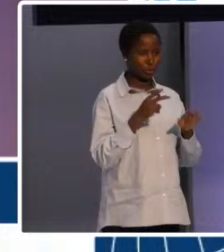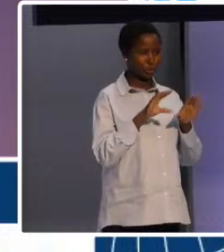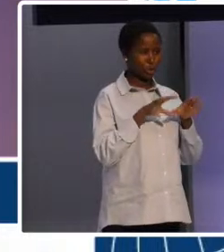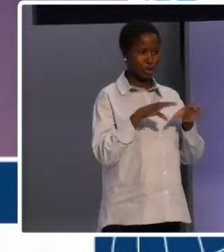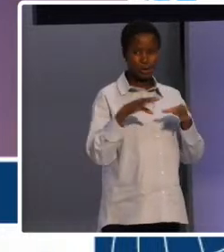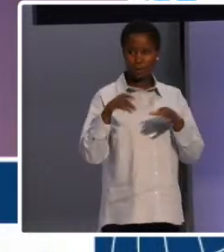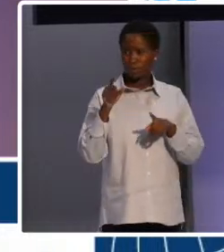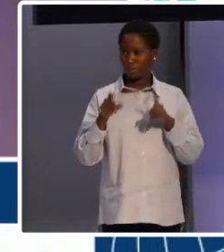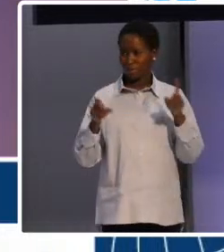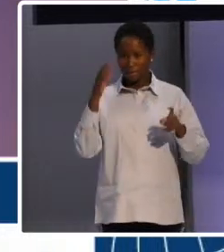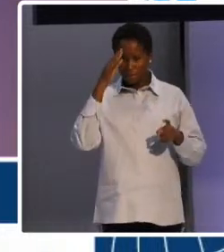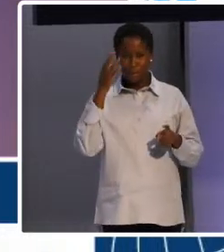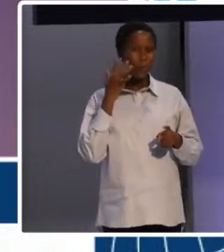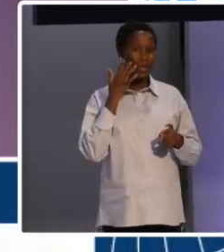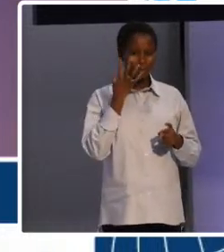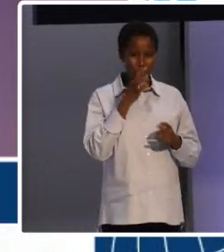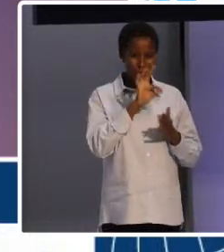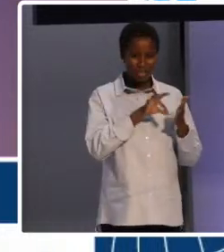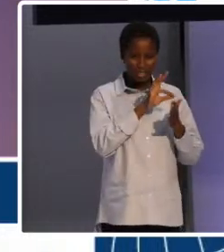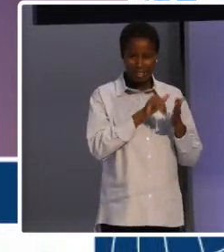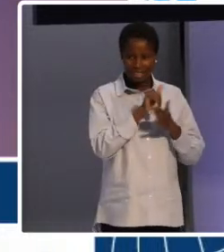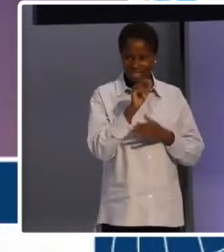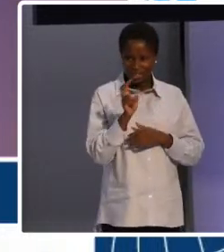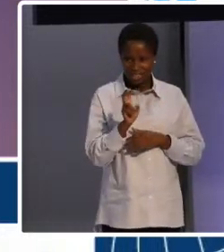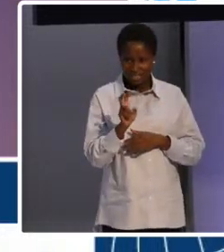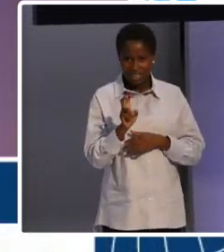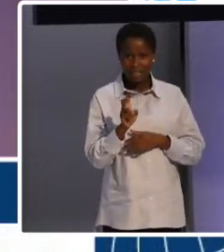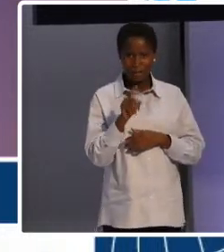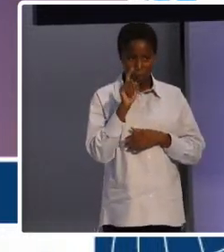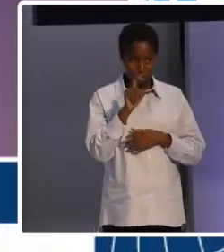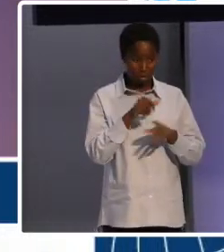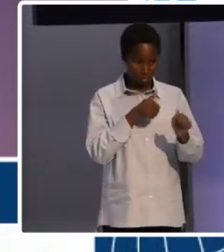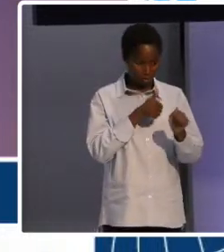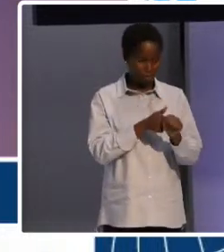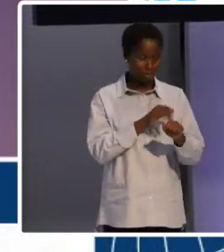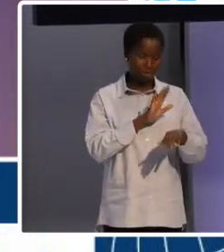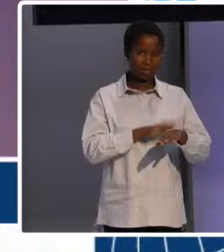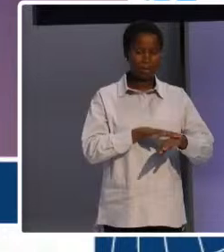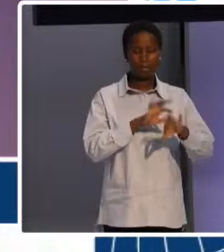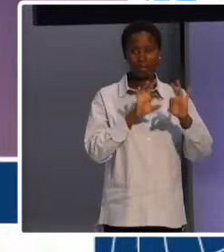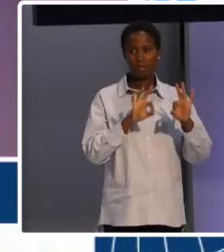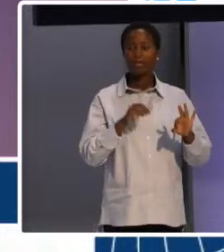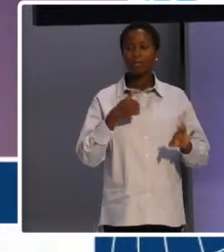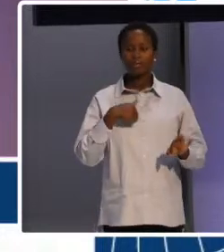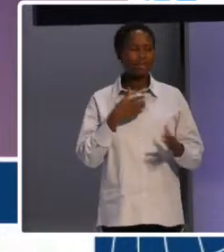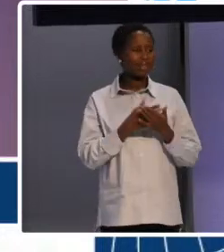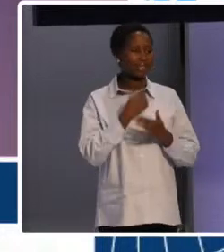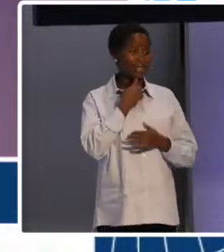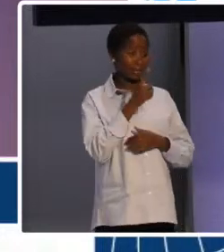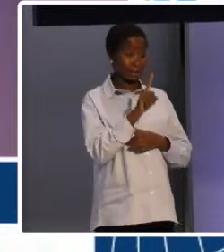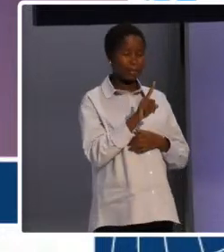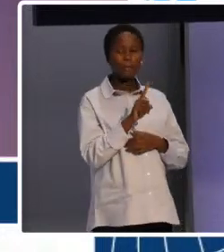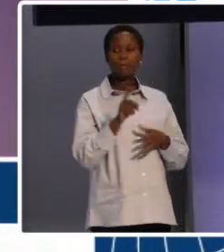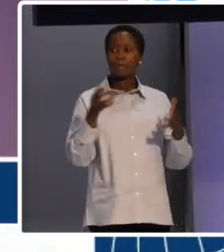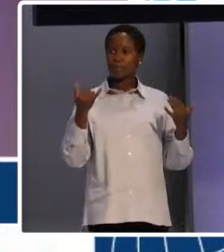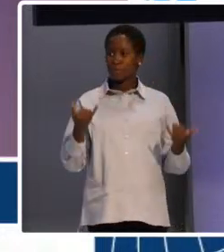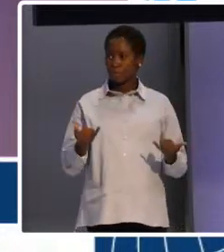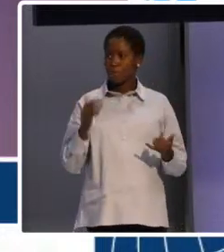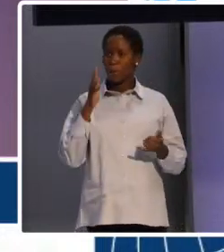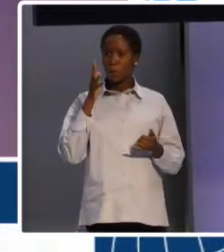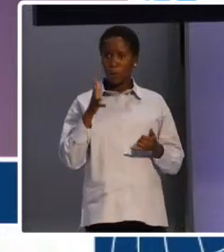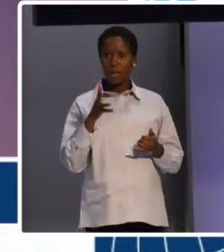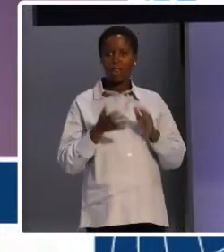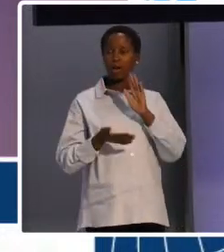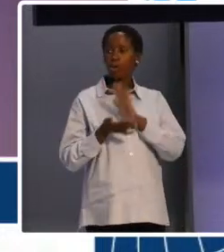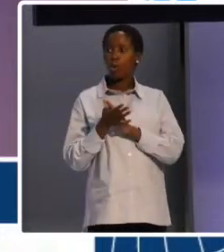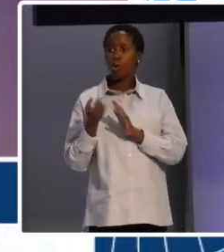know, when you run elections, you know how it is. You've got to be very exact in terms of time. May I say this to you? We are going to a press briefing